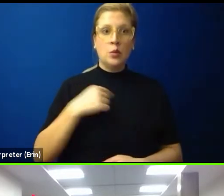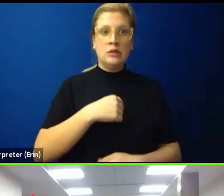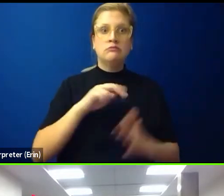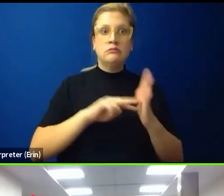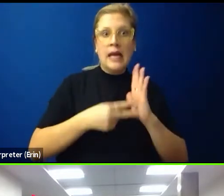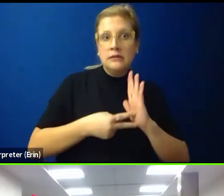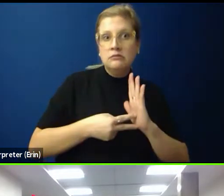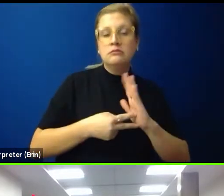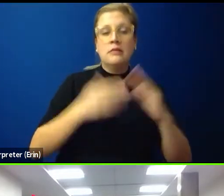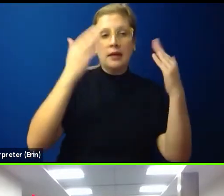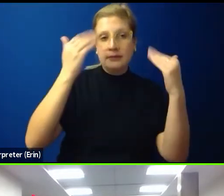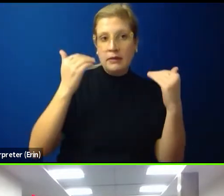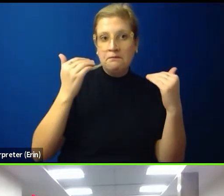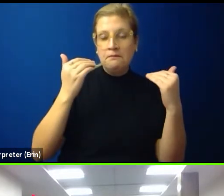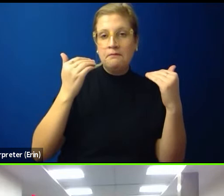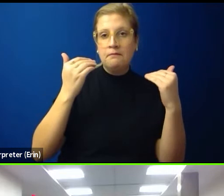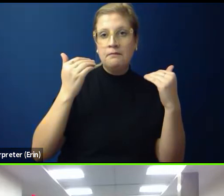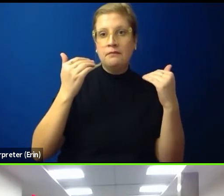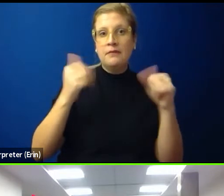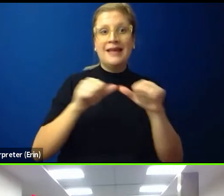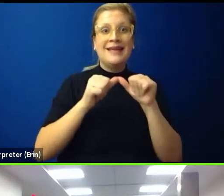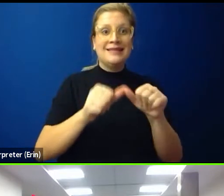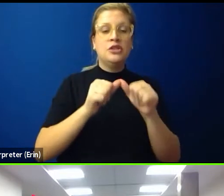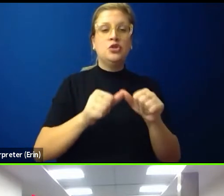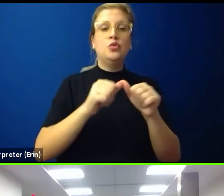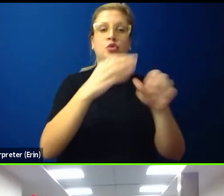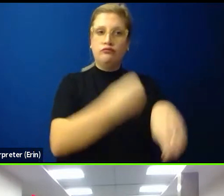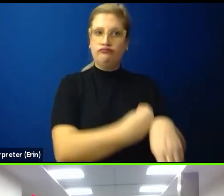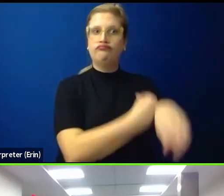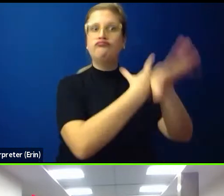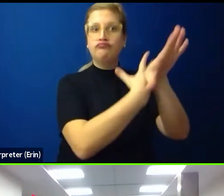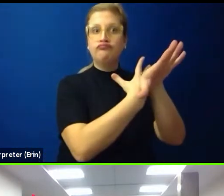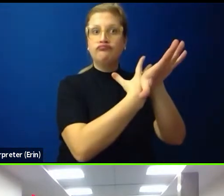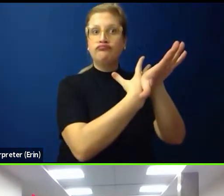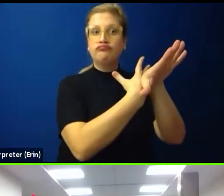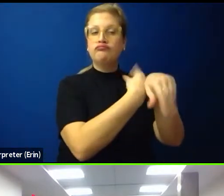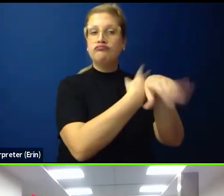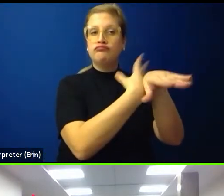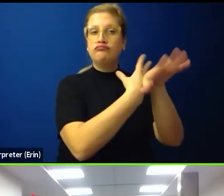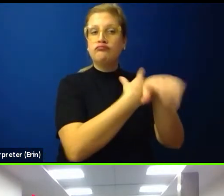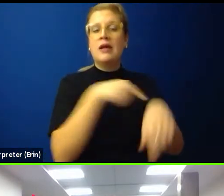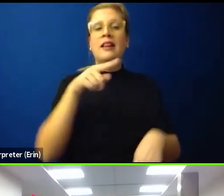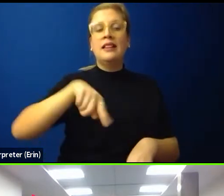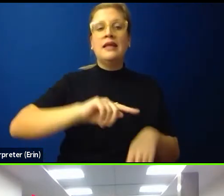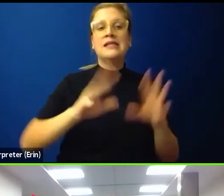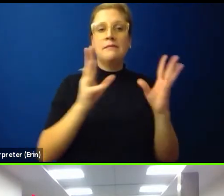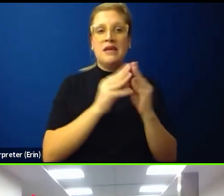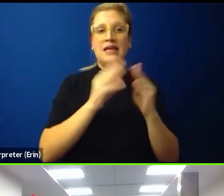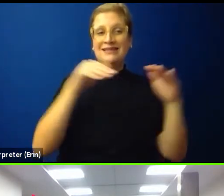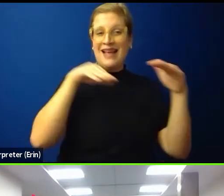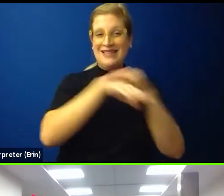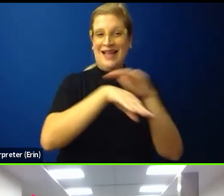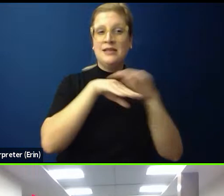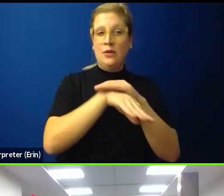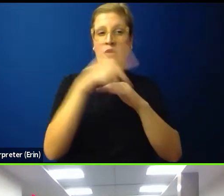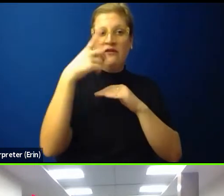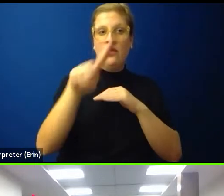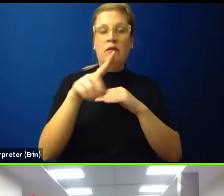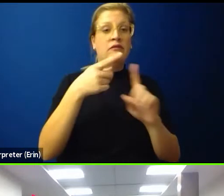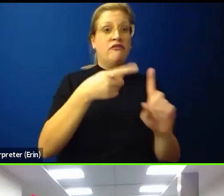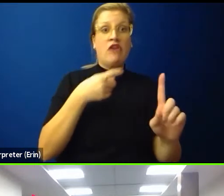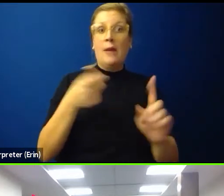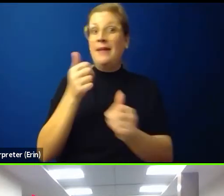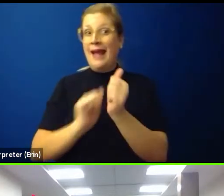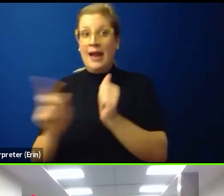probably expect that we'll continue to live stream so that these meetings will be accessible from anywhere at